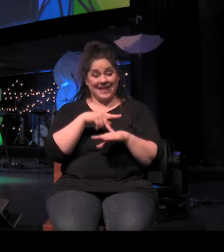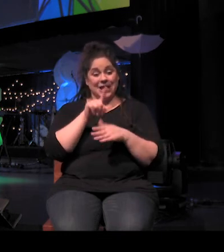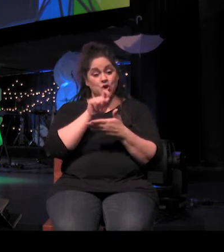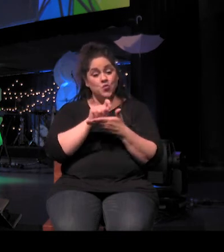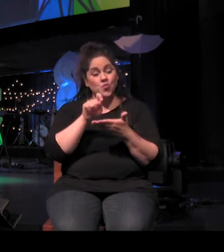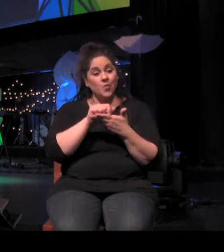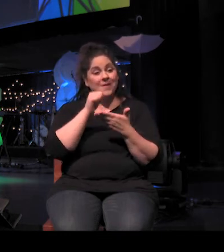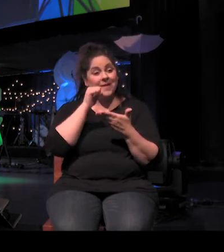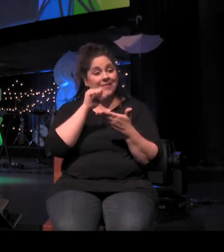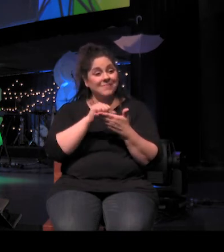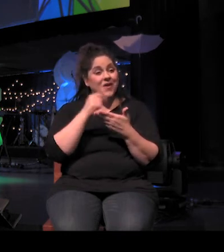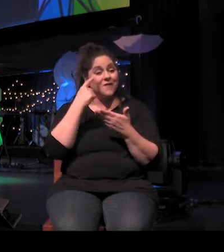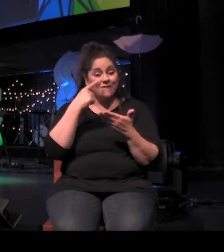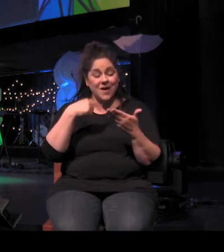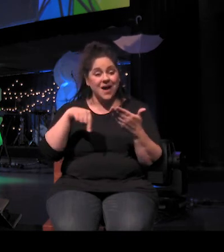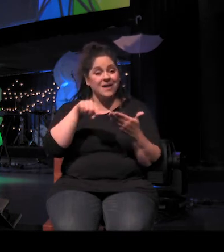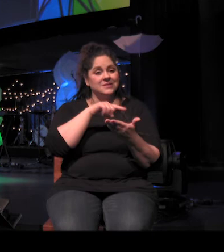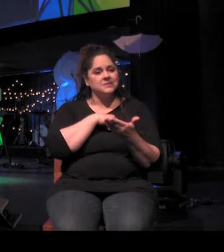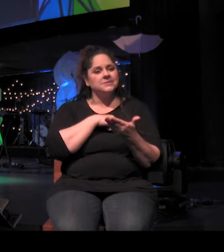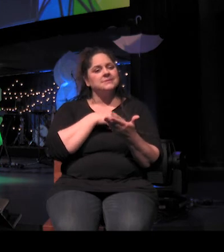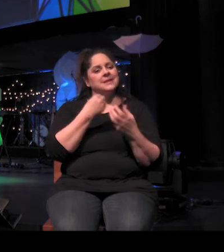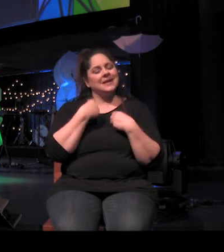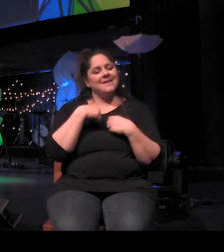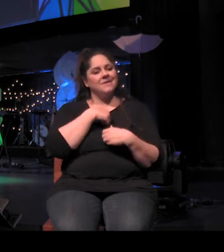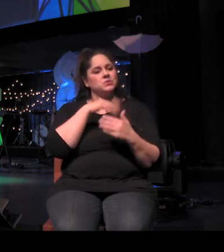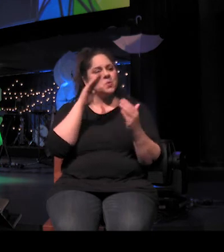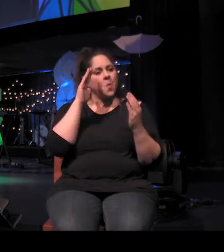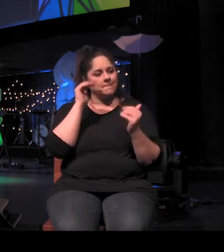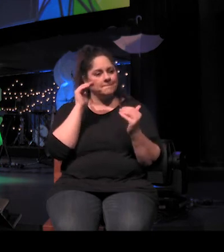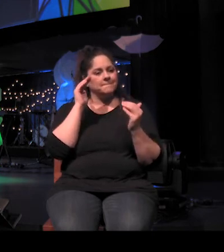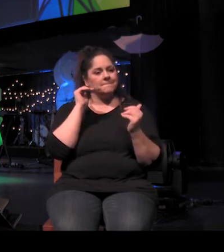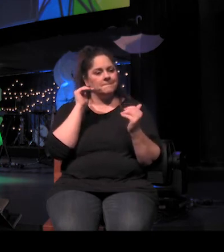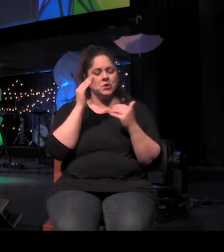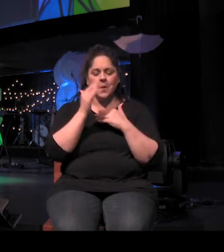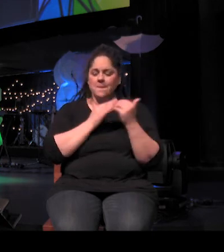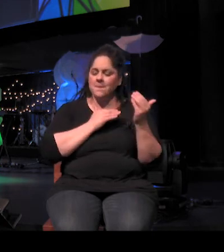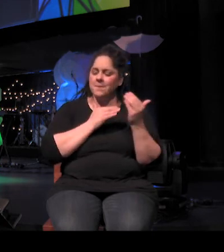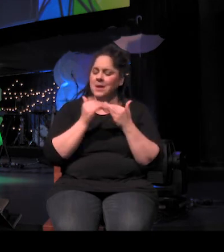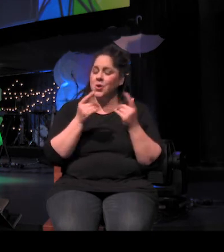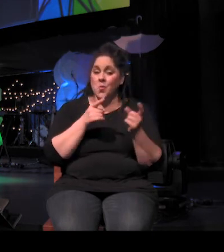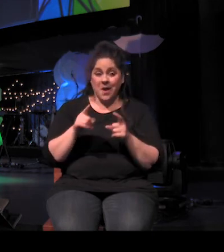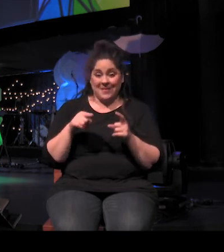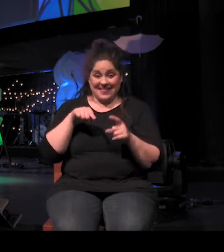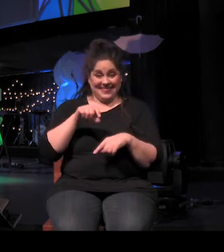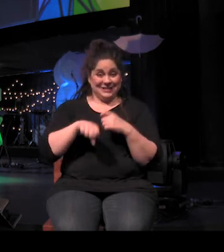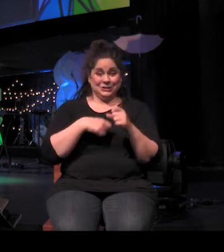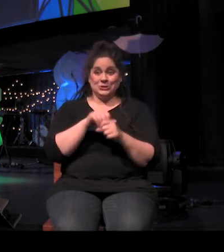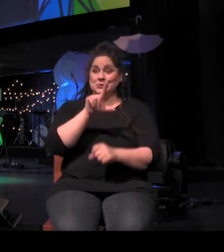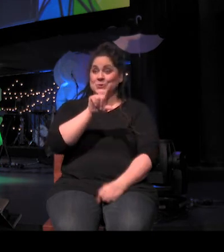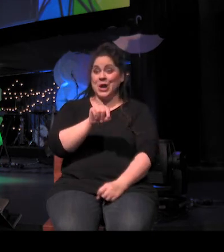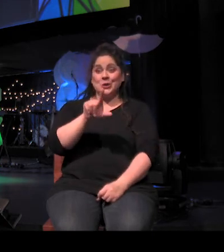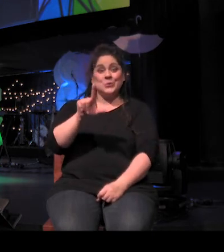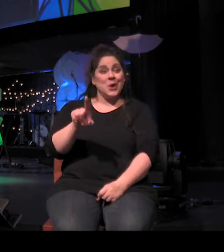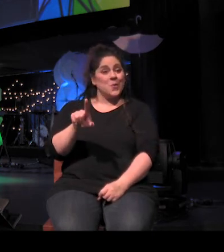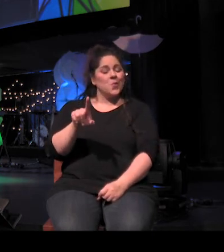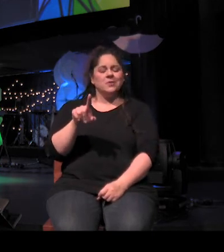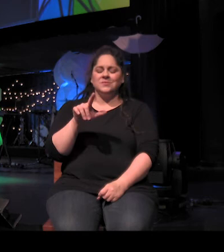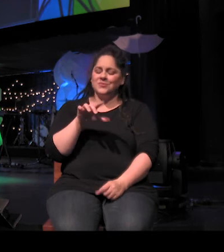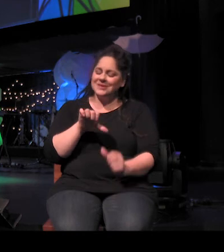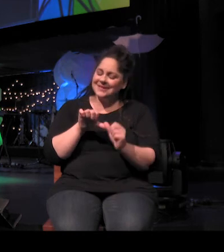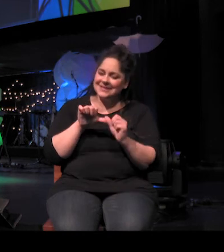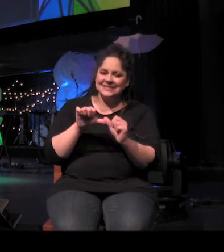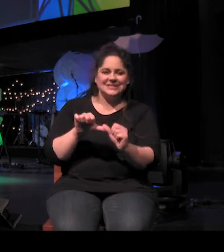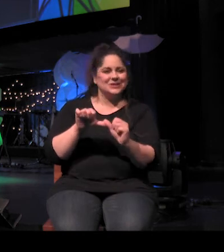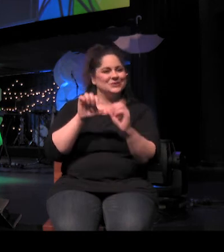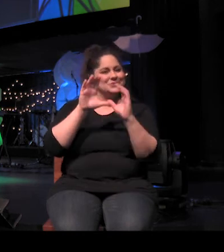be hopeful no matter what. Speaks to us today in 2021. We can be hopeful. That was the starting